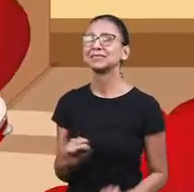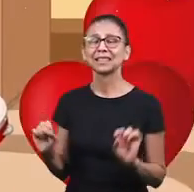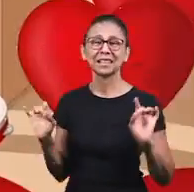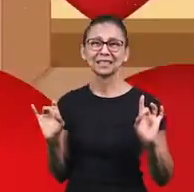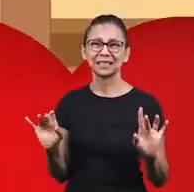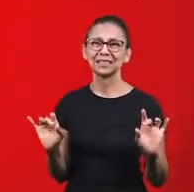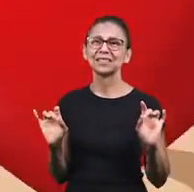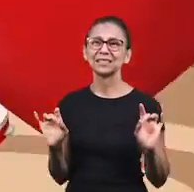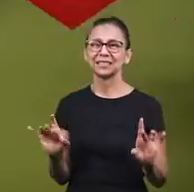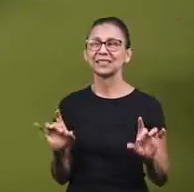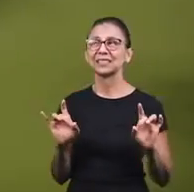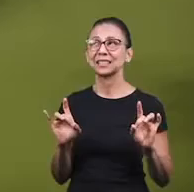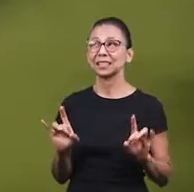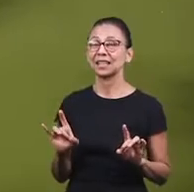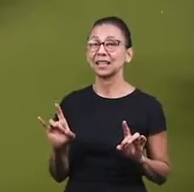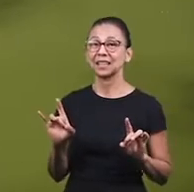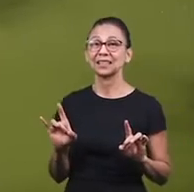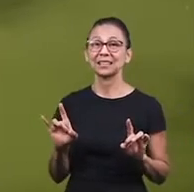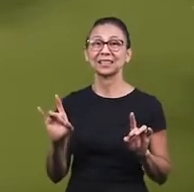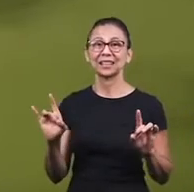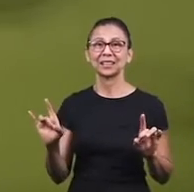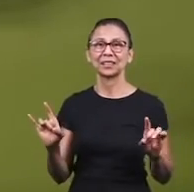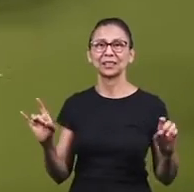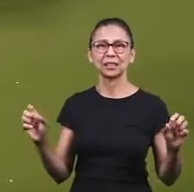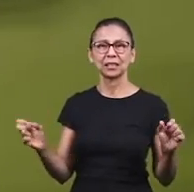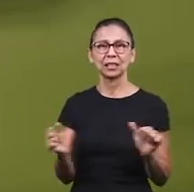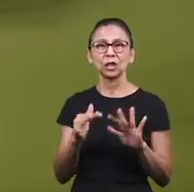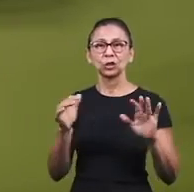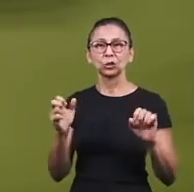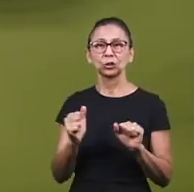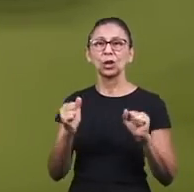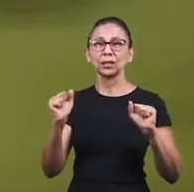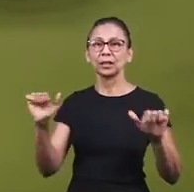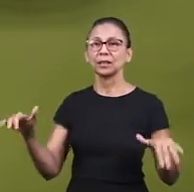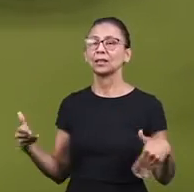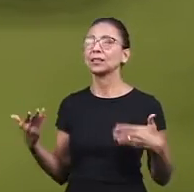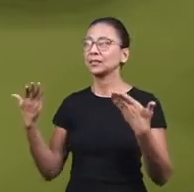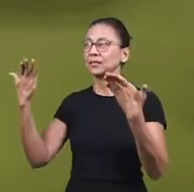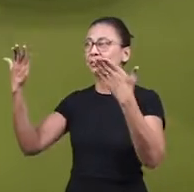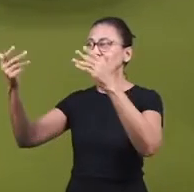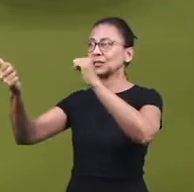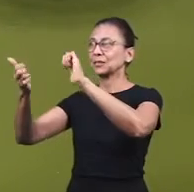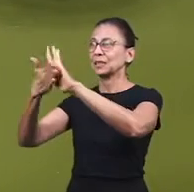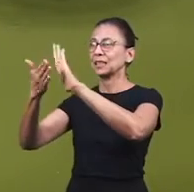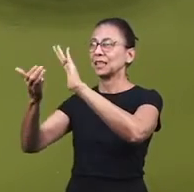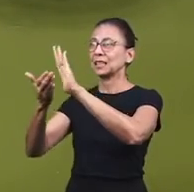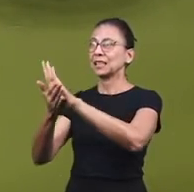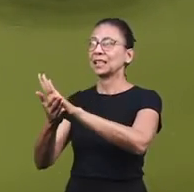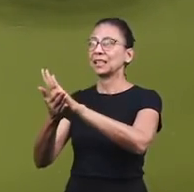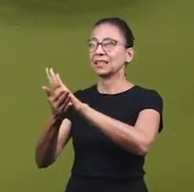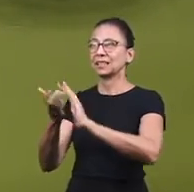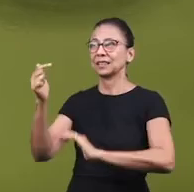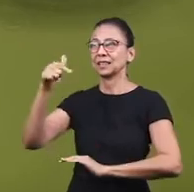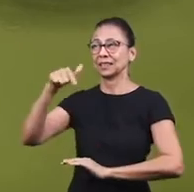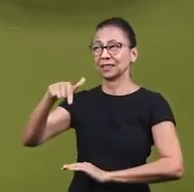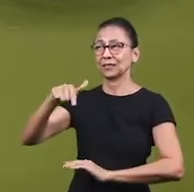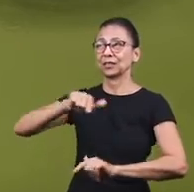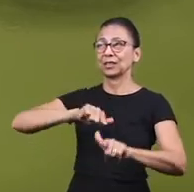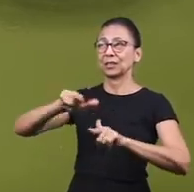love. To you I will surrender all glory and praise. Here I will